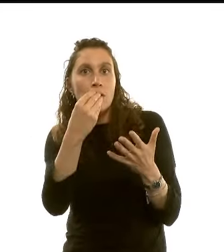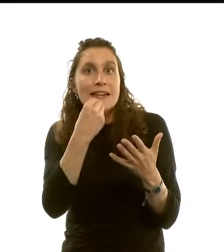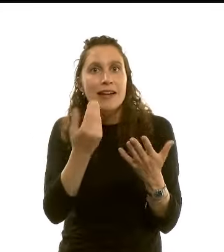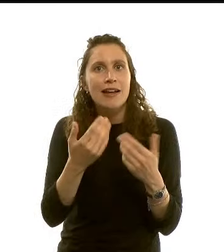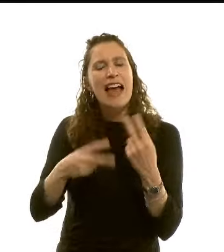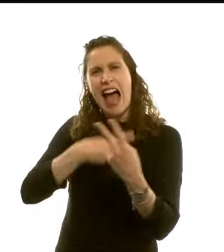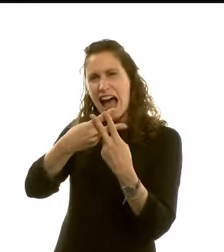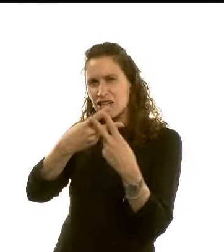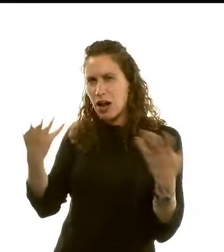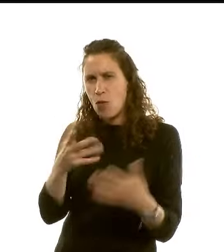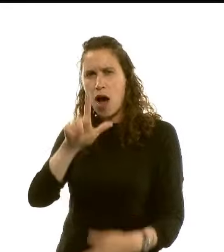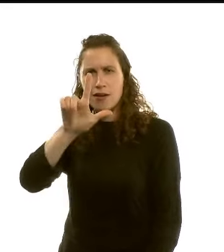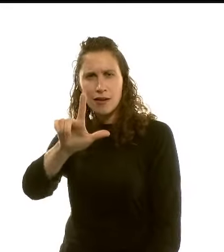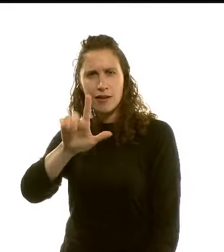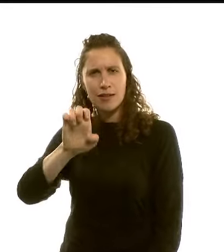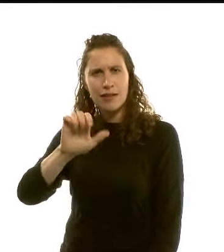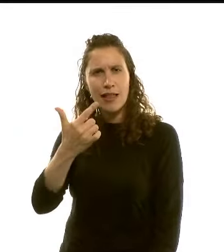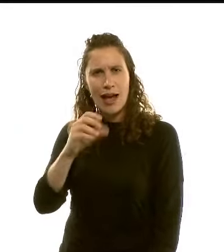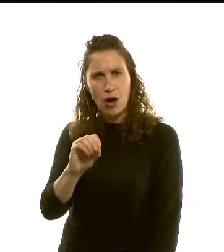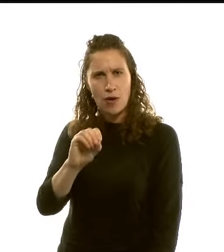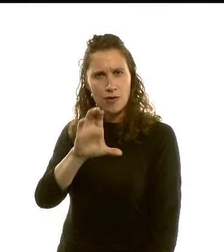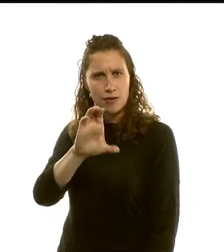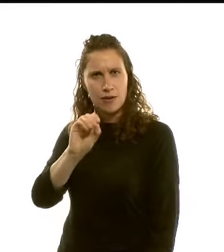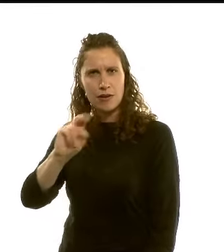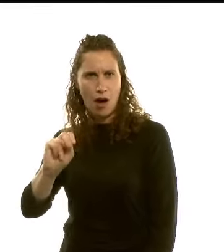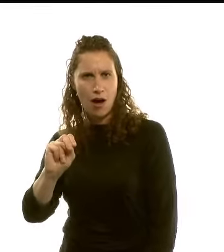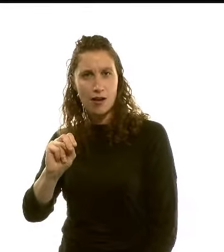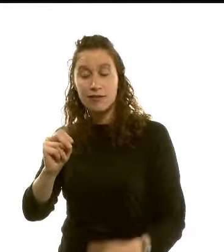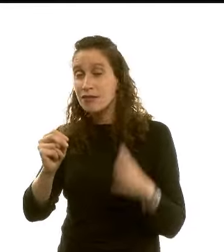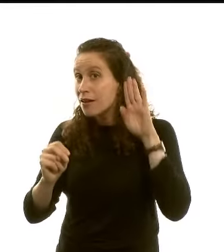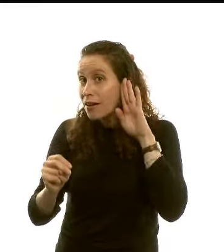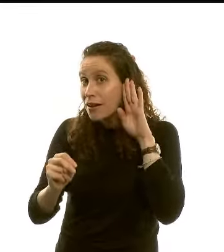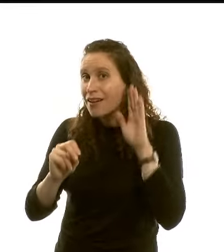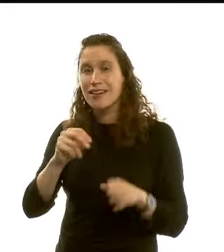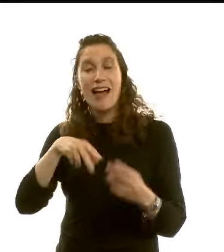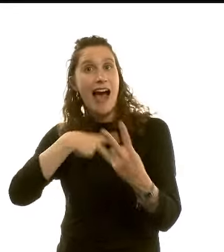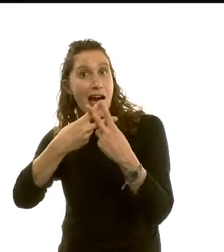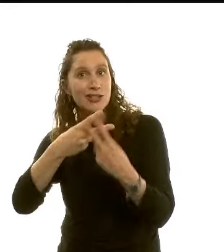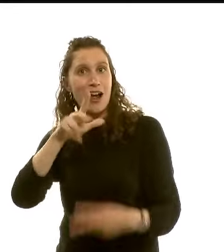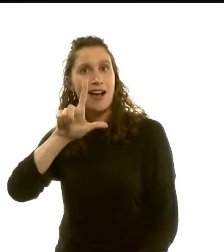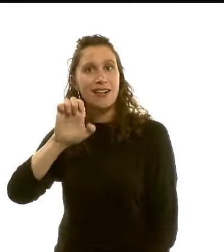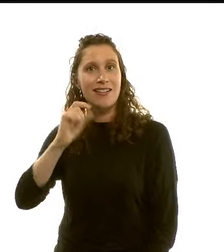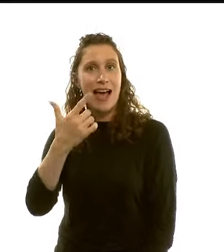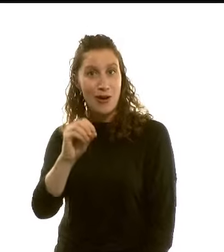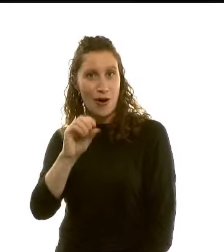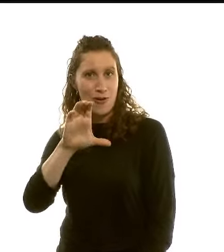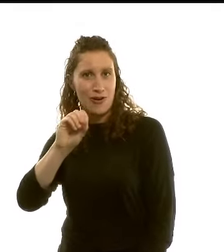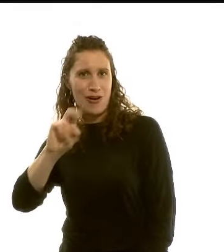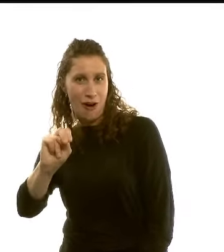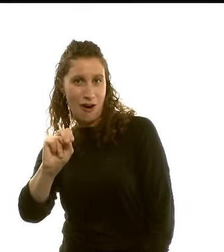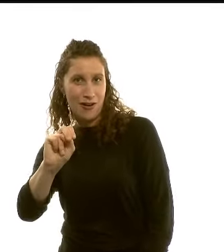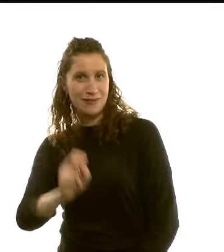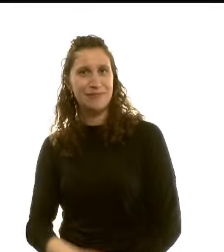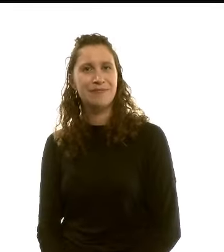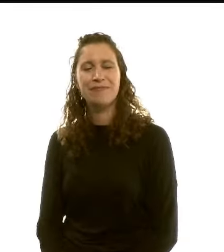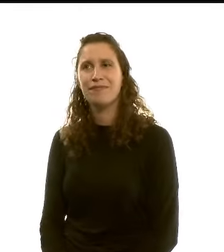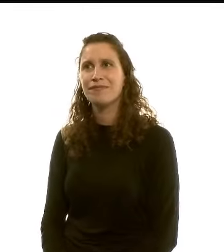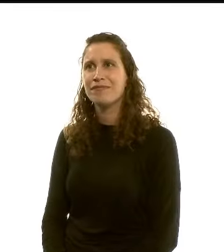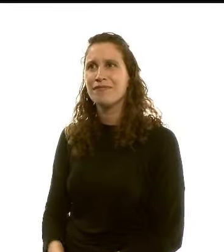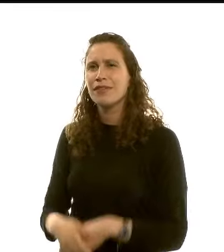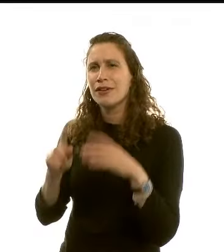hashtag LegoCon. What is it? LegoCon. What is it, everyone? LegoCon! That's it. But first, we're starting in